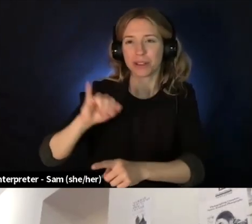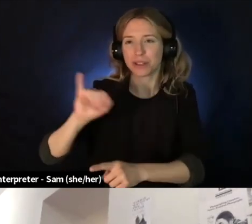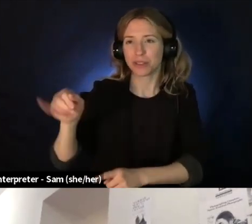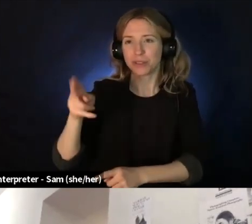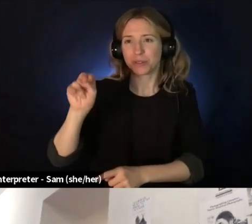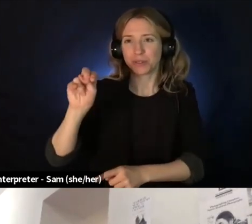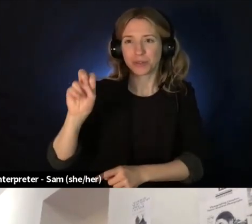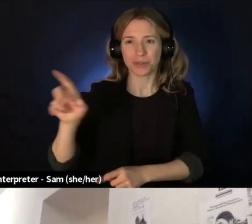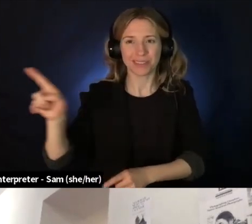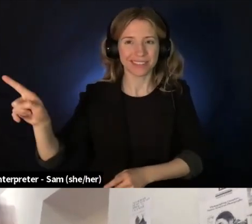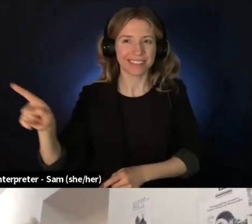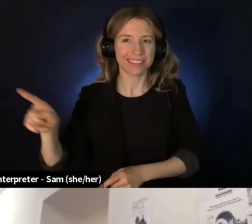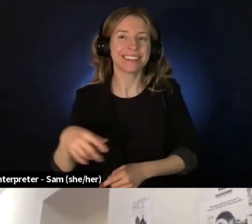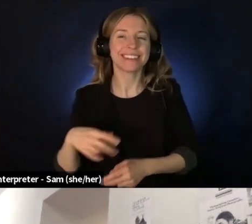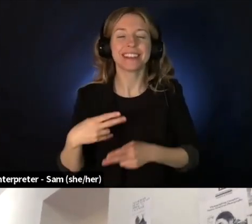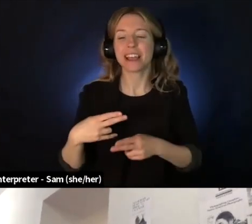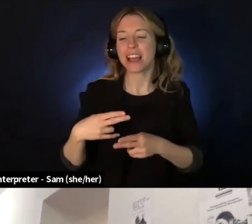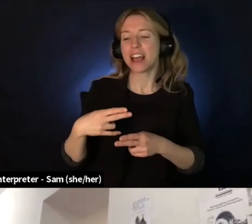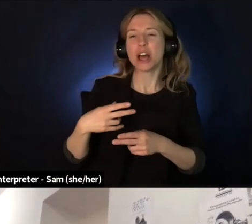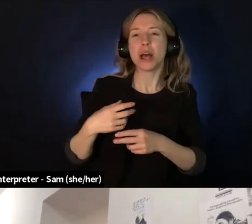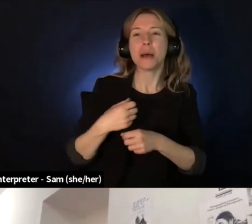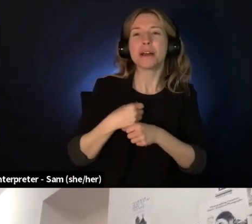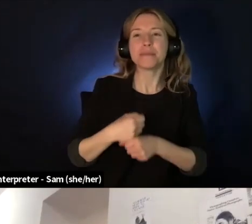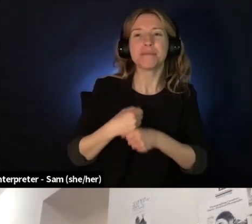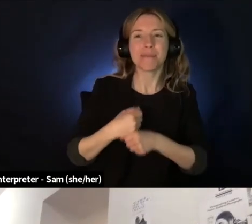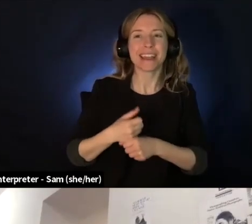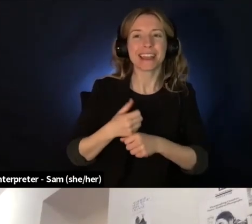its production, okay? Go see Nick.